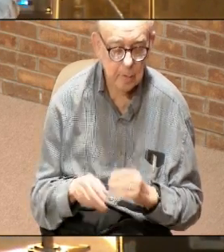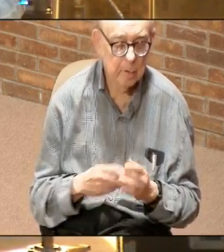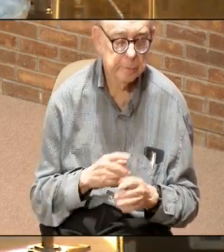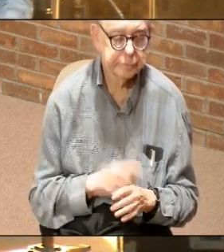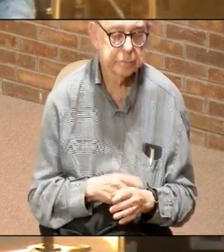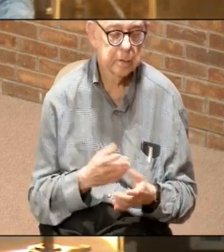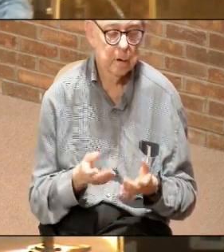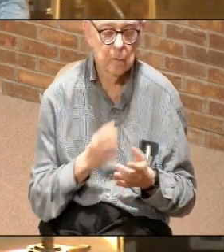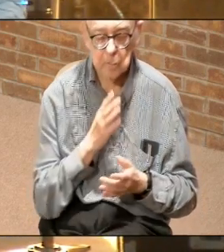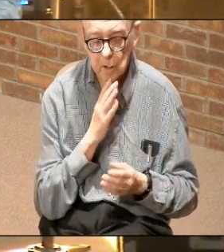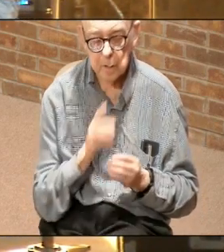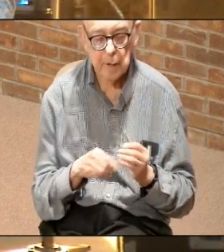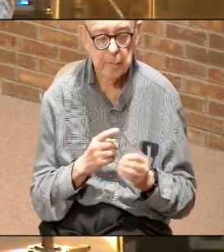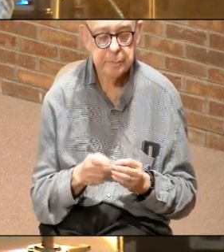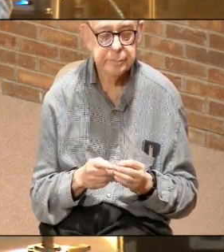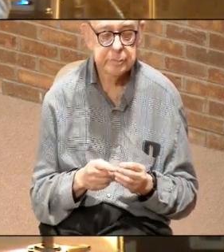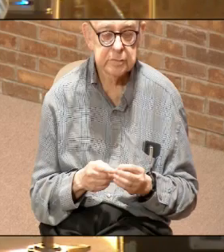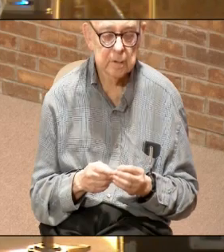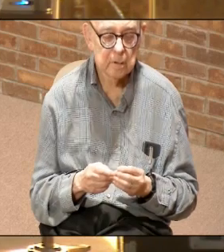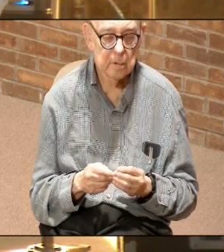time, they want to talk about